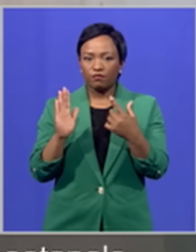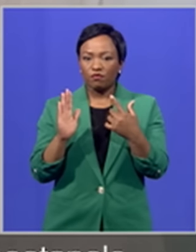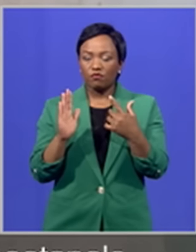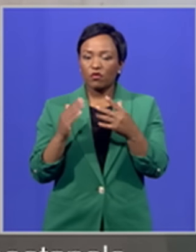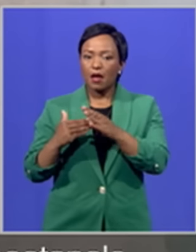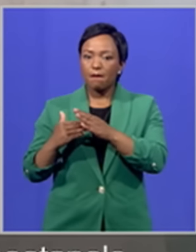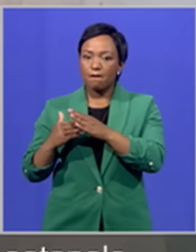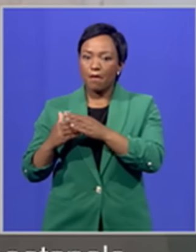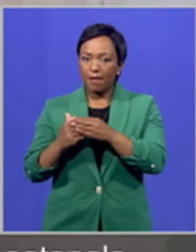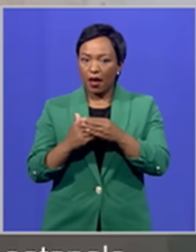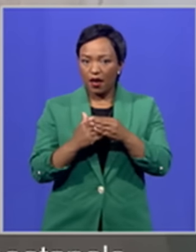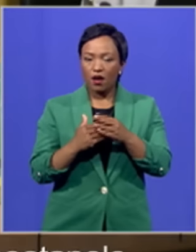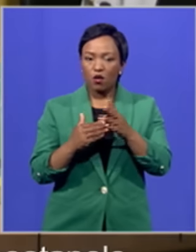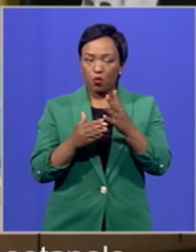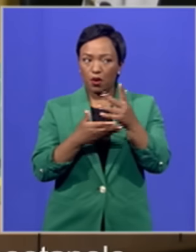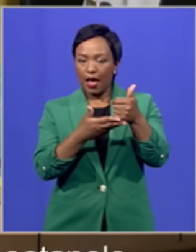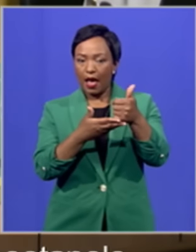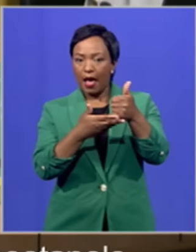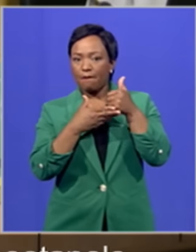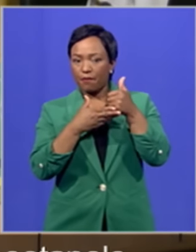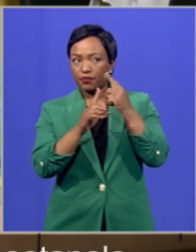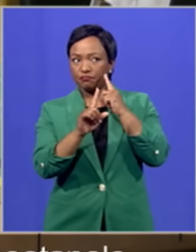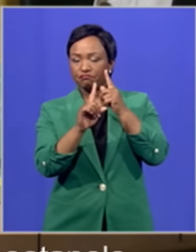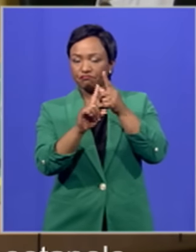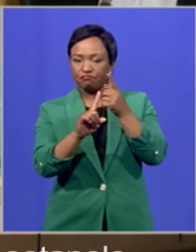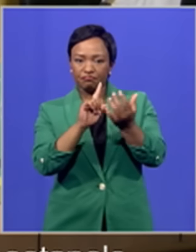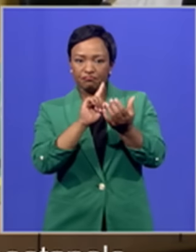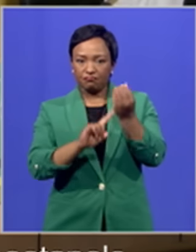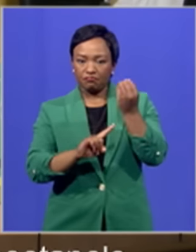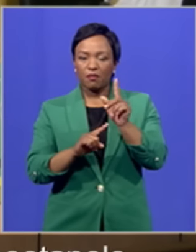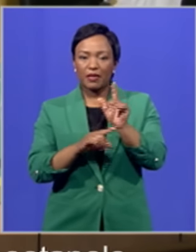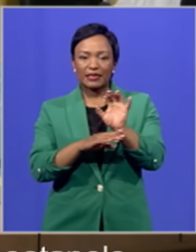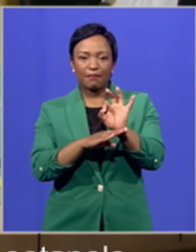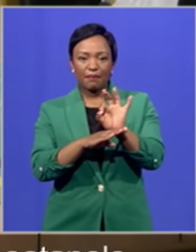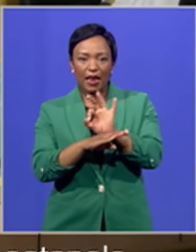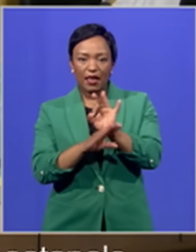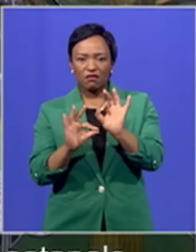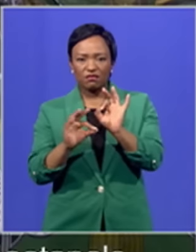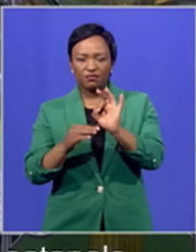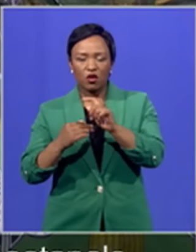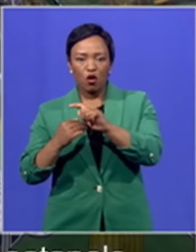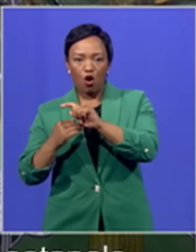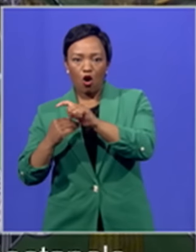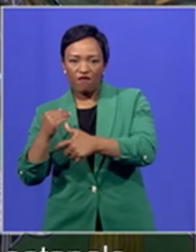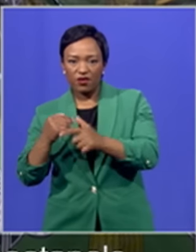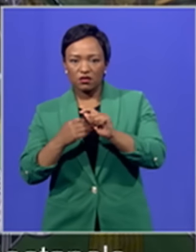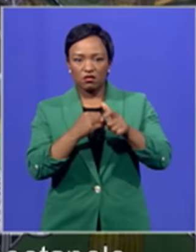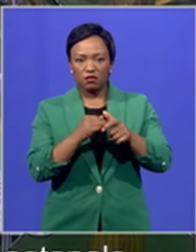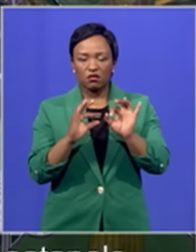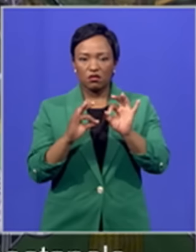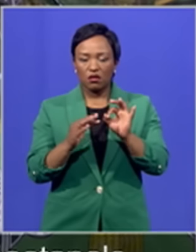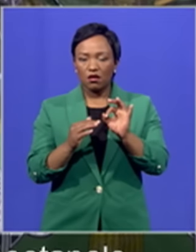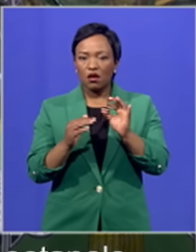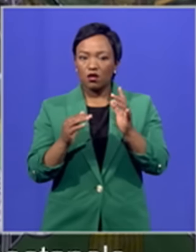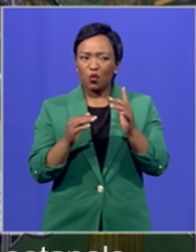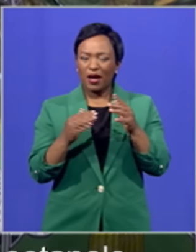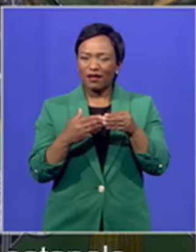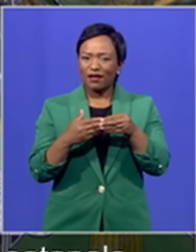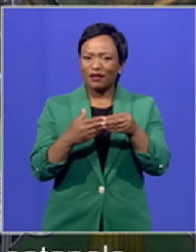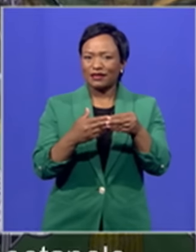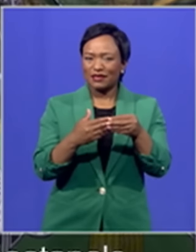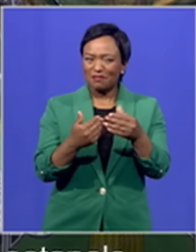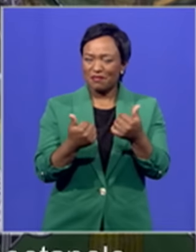a ka re thusang go renko go botlhokwa gore go nne le maano a tlhomameng a di-conference go tila tsamaiso e sokameng le go